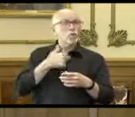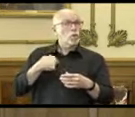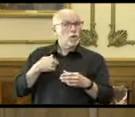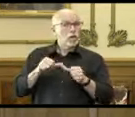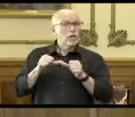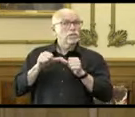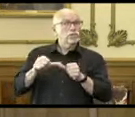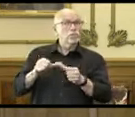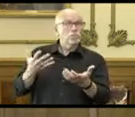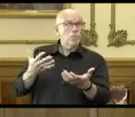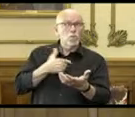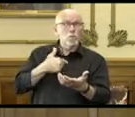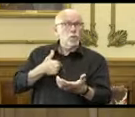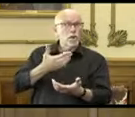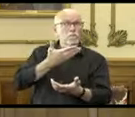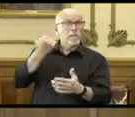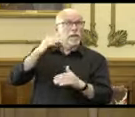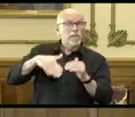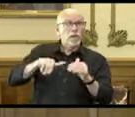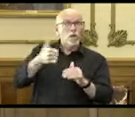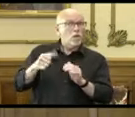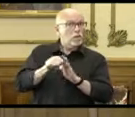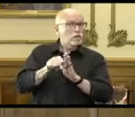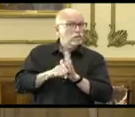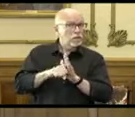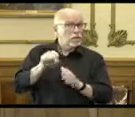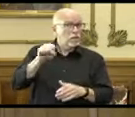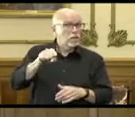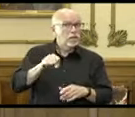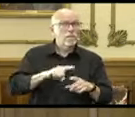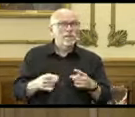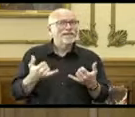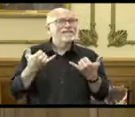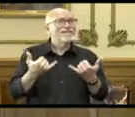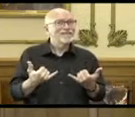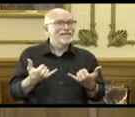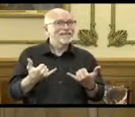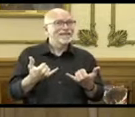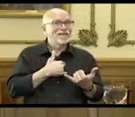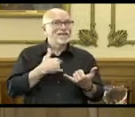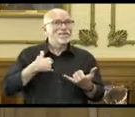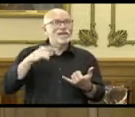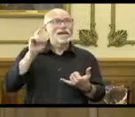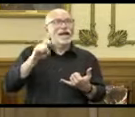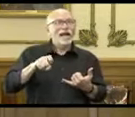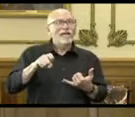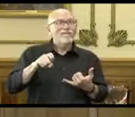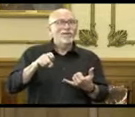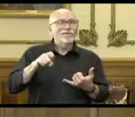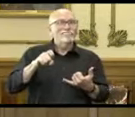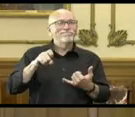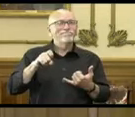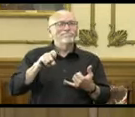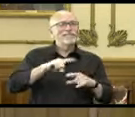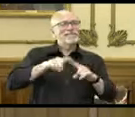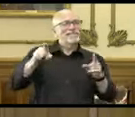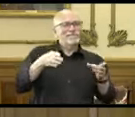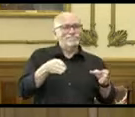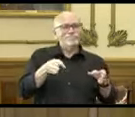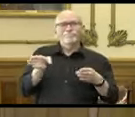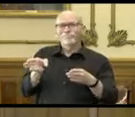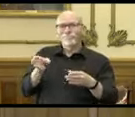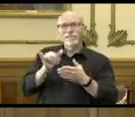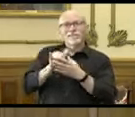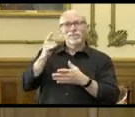to fare better than many other states, now we have to hunker down in a different way, which is why